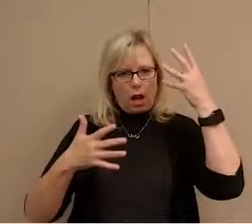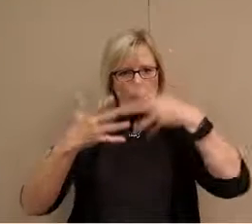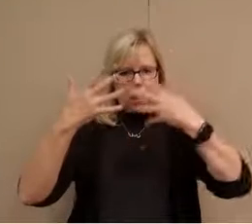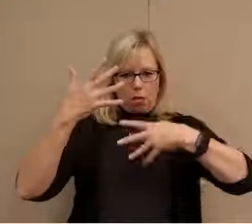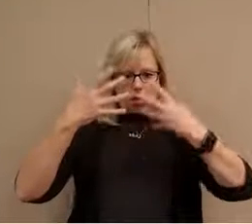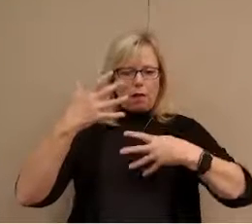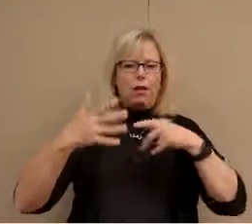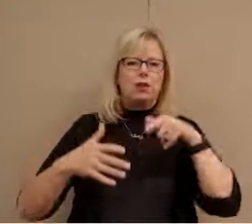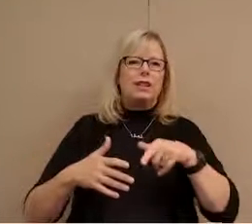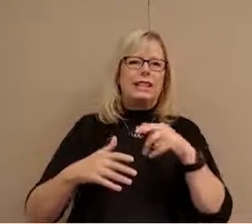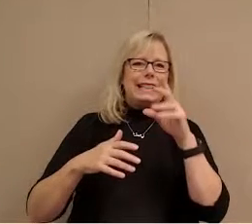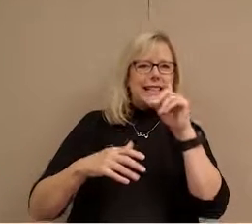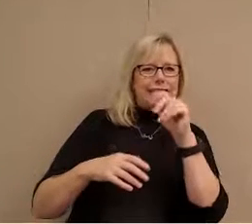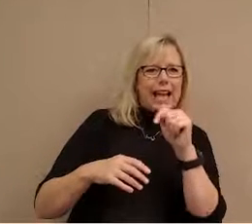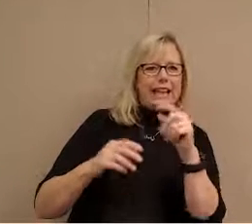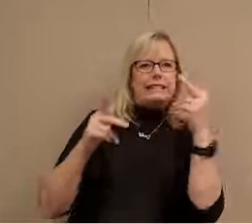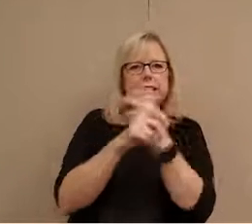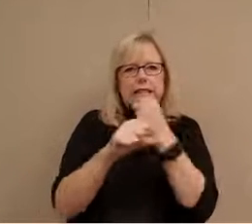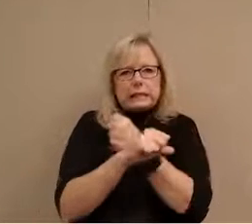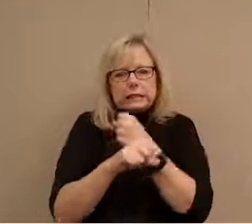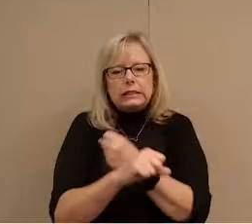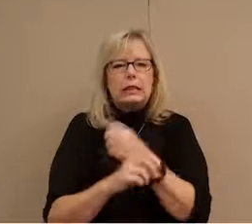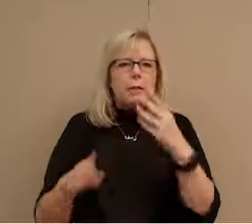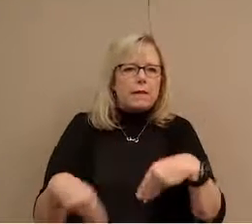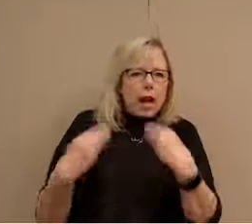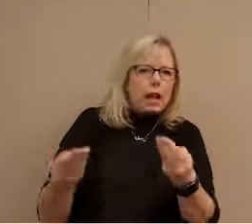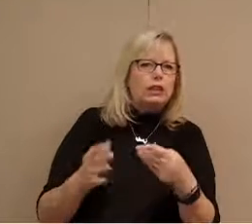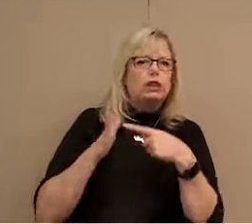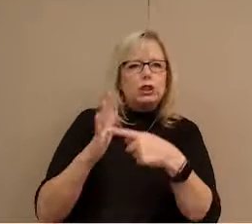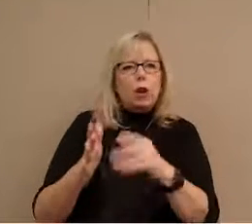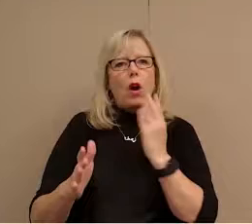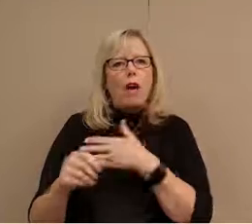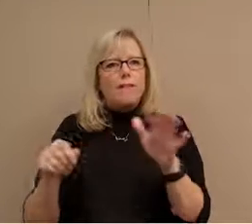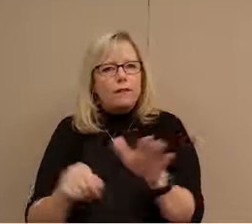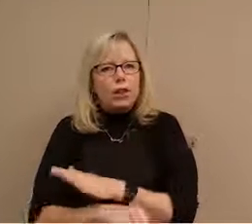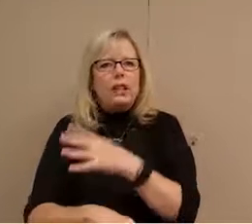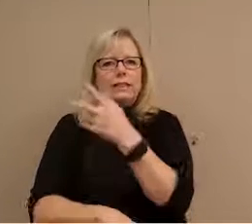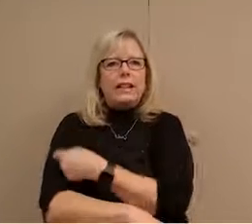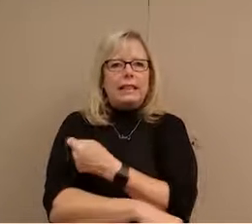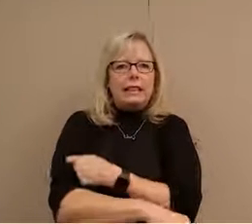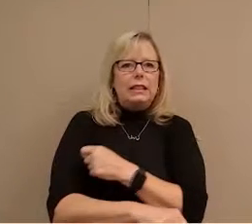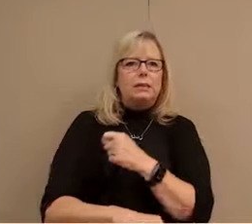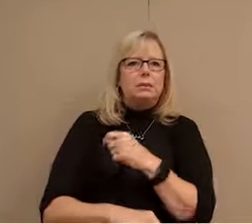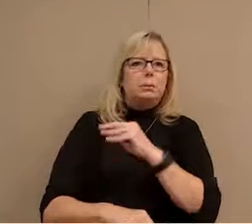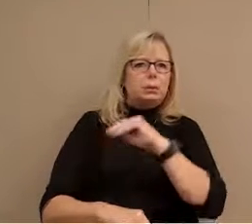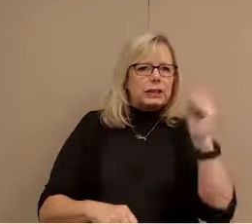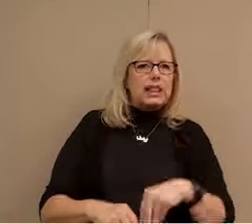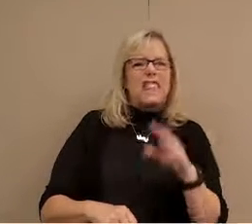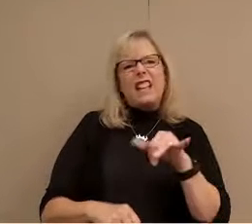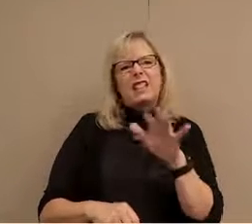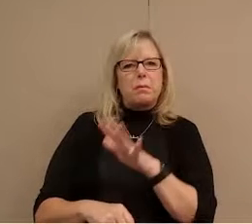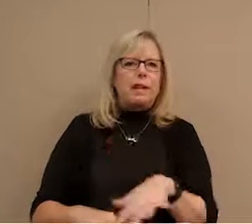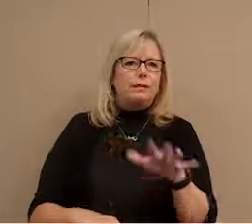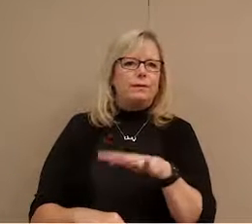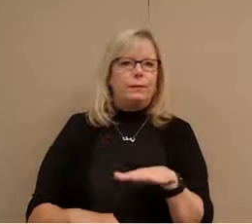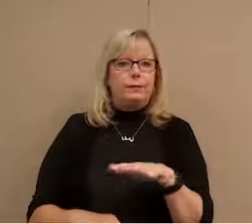and different data, there's some statistics that they provide there showing our fully vaccinated rate, which is about